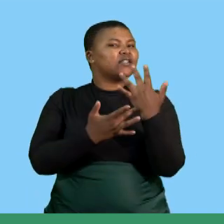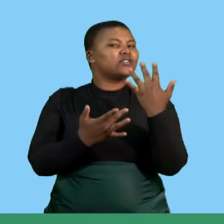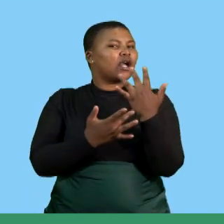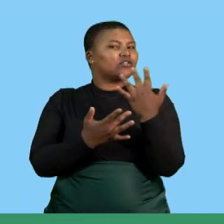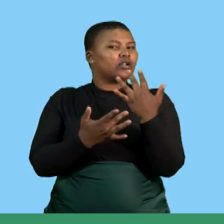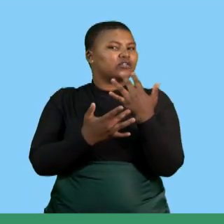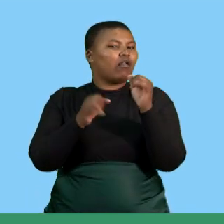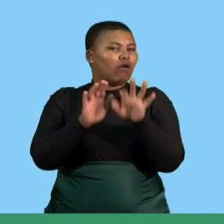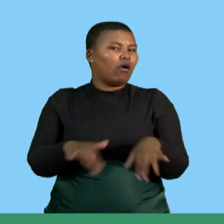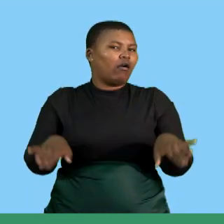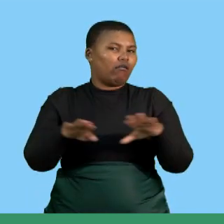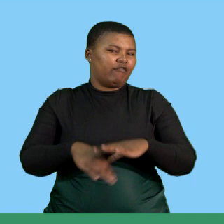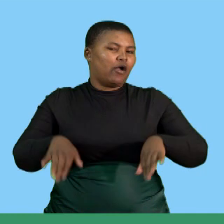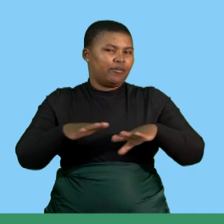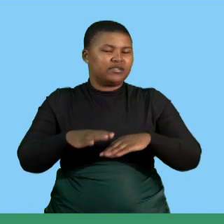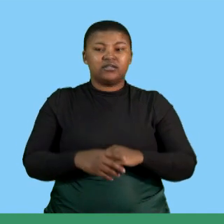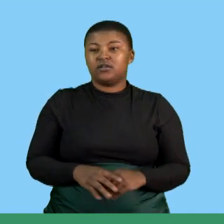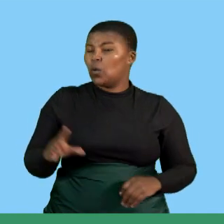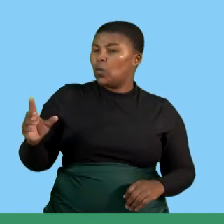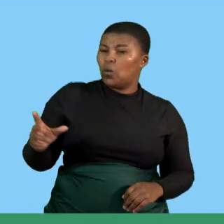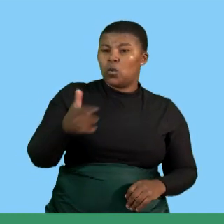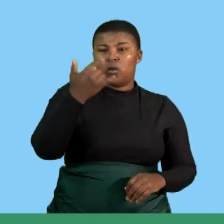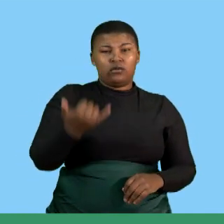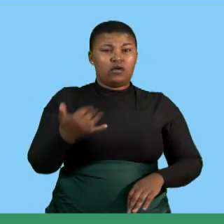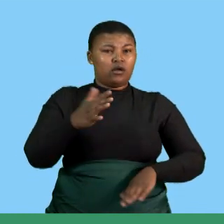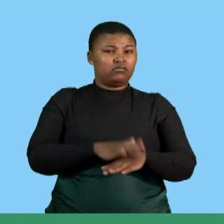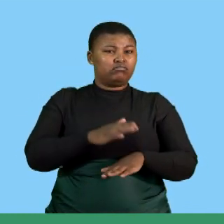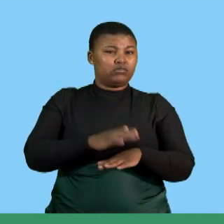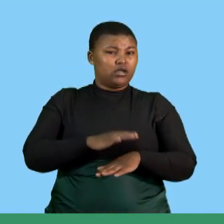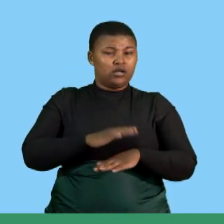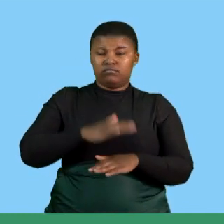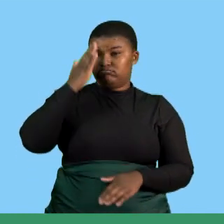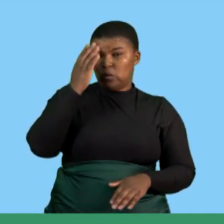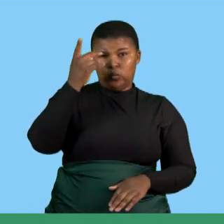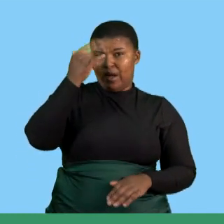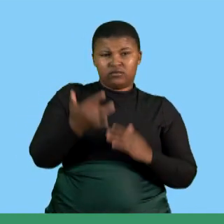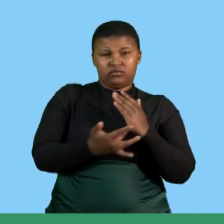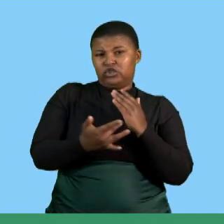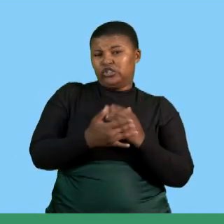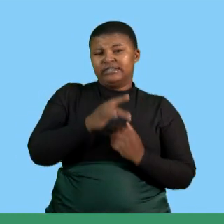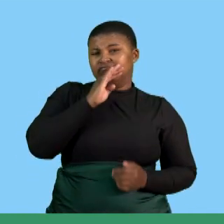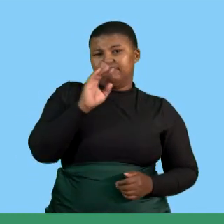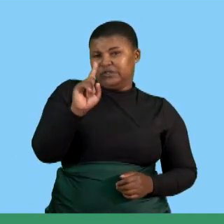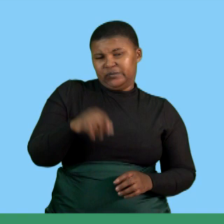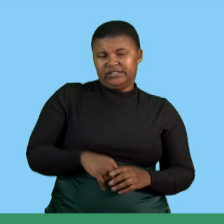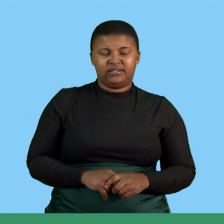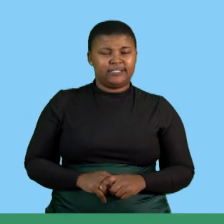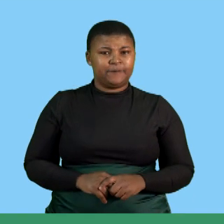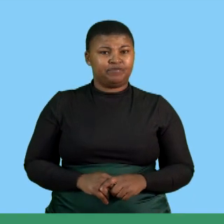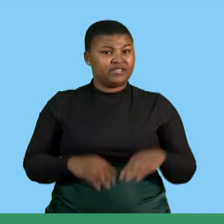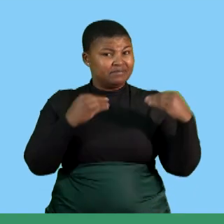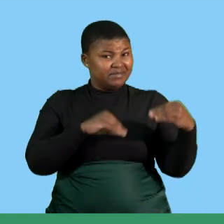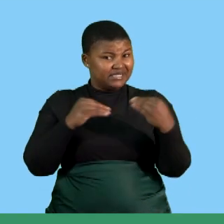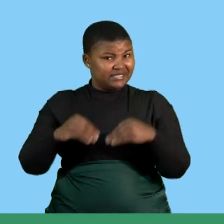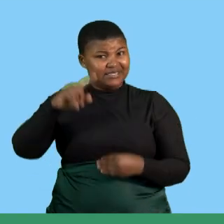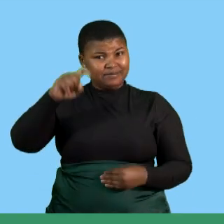think in today's day and age, we all know what technology is. So a business always has to